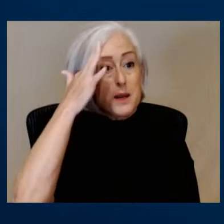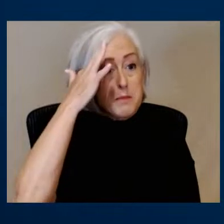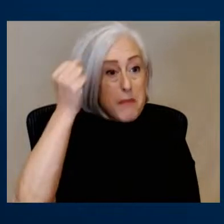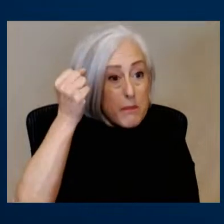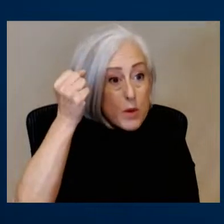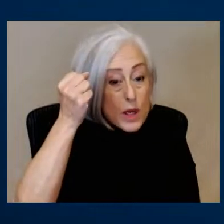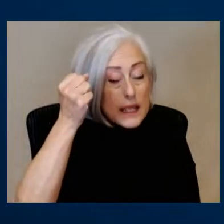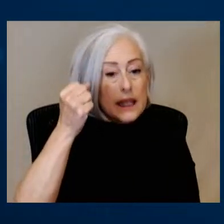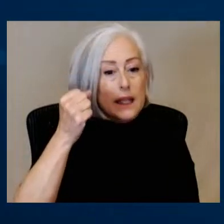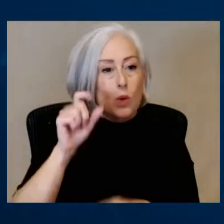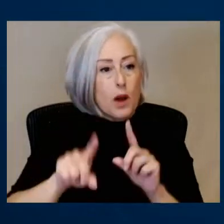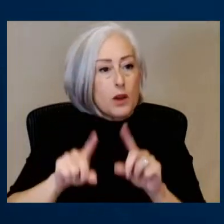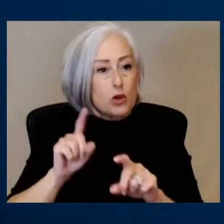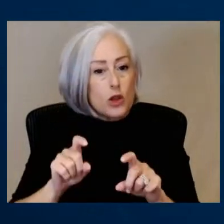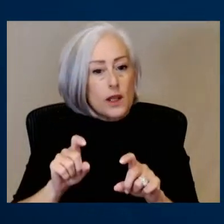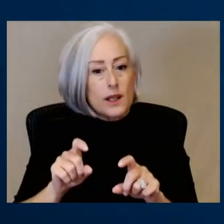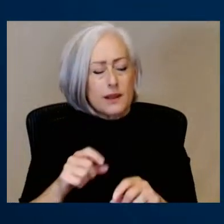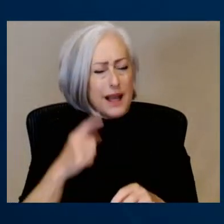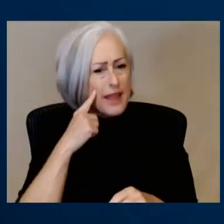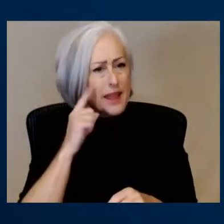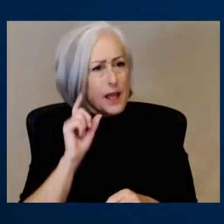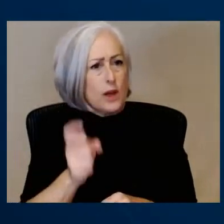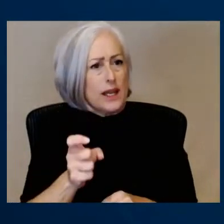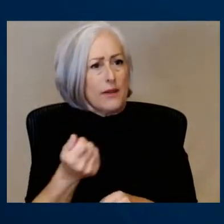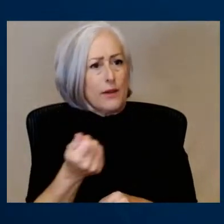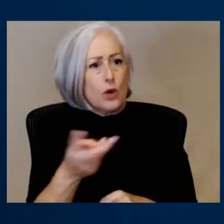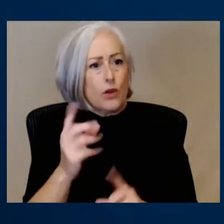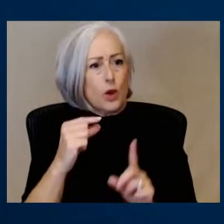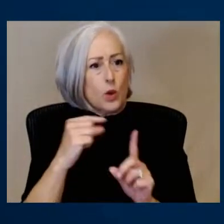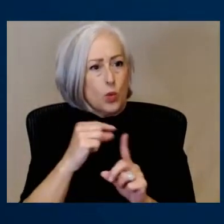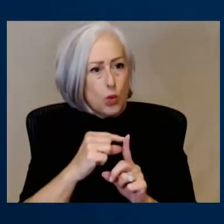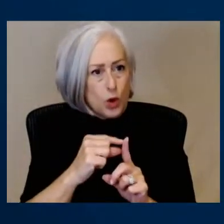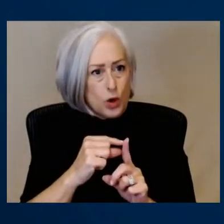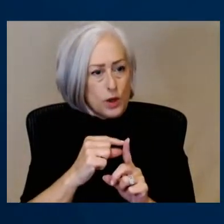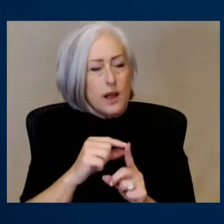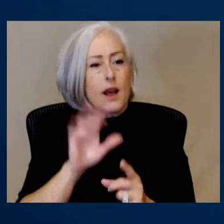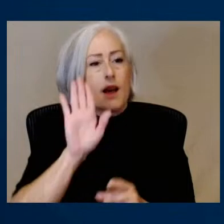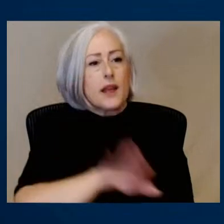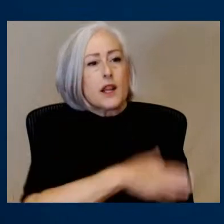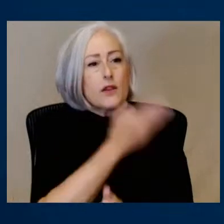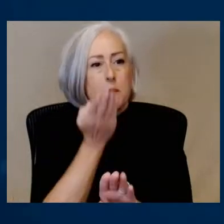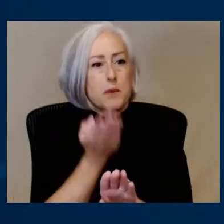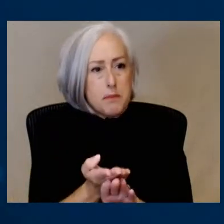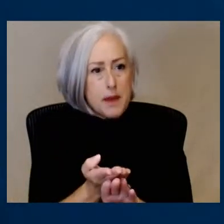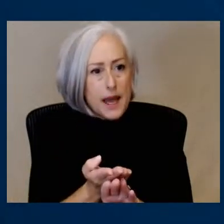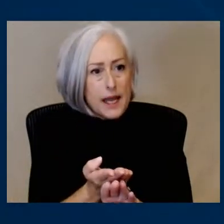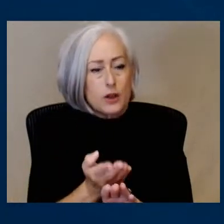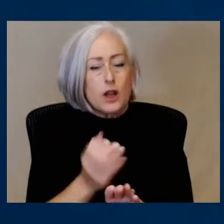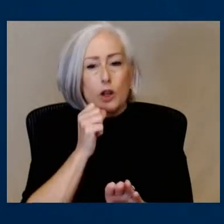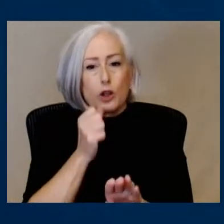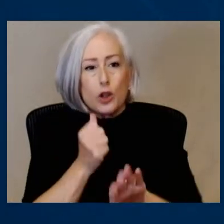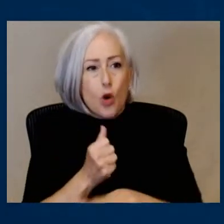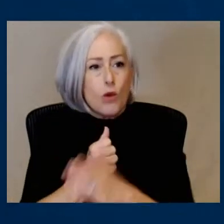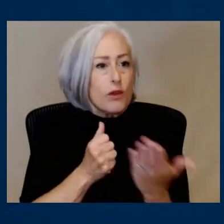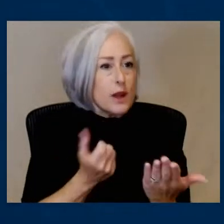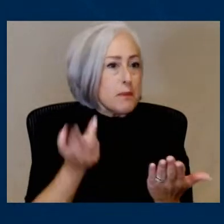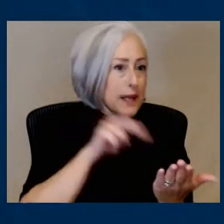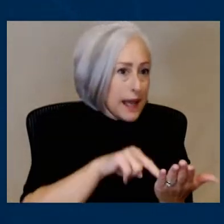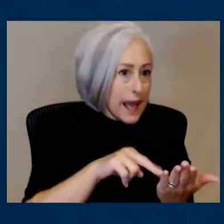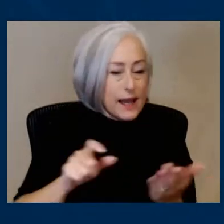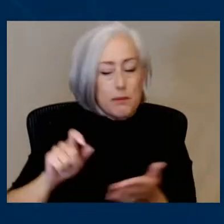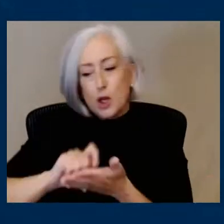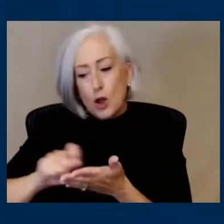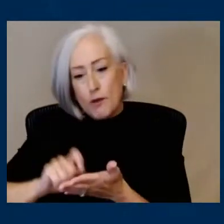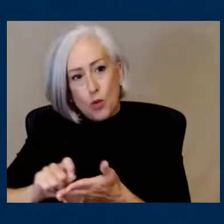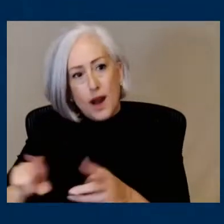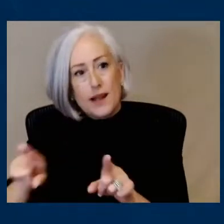one, you're given a few words and you flip the page and you're supposed to not look back and write down what they were. A little while later, drawn,